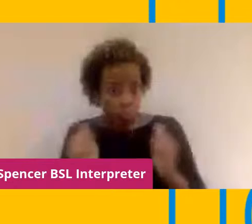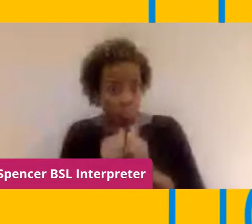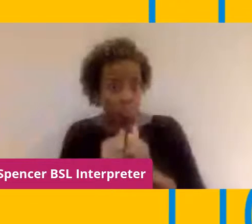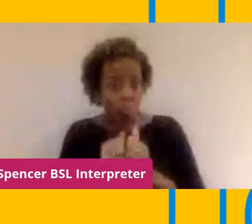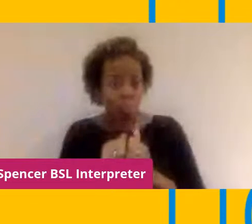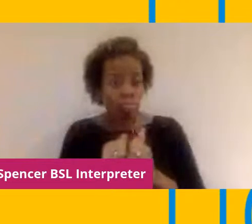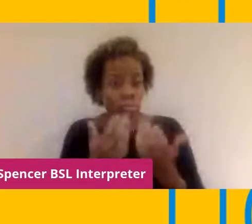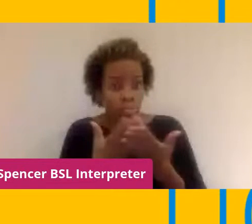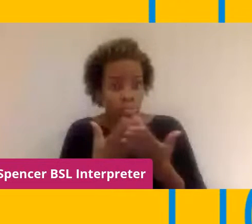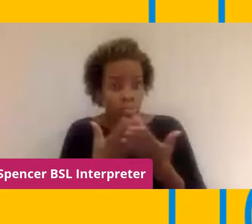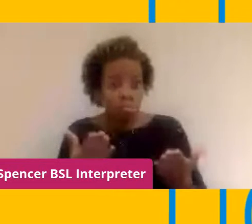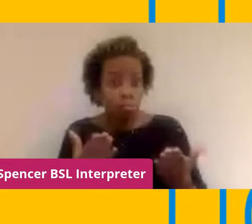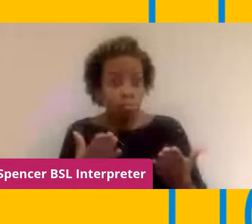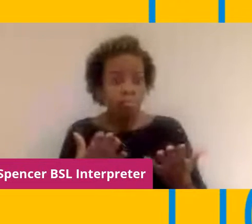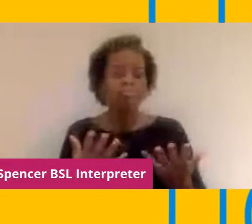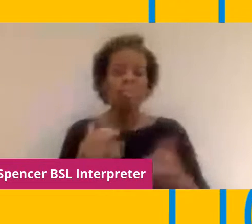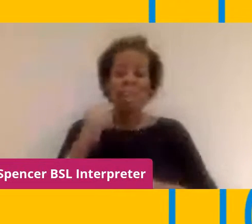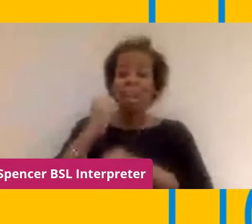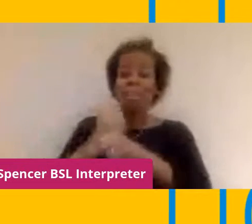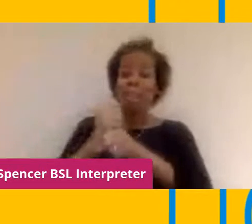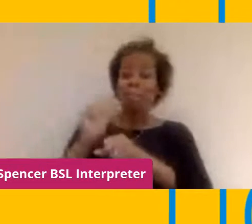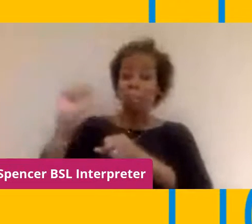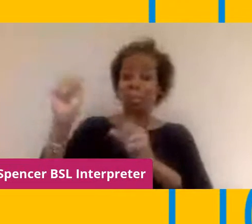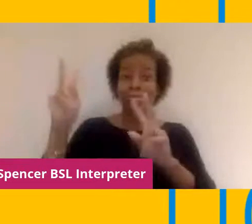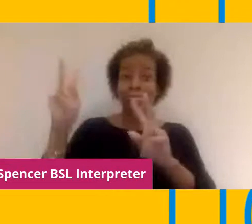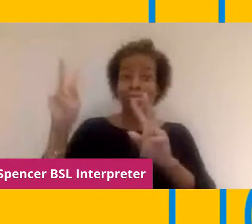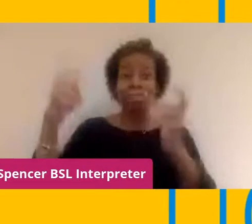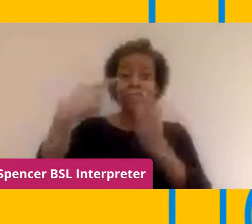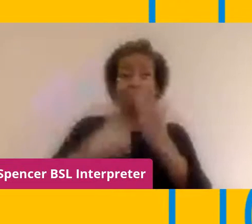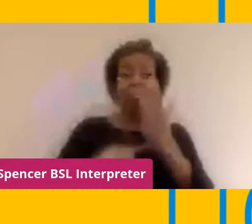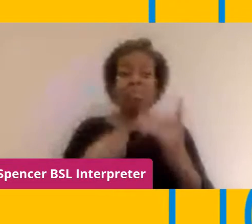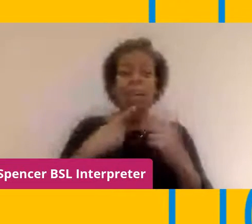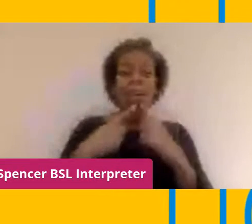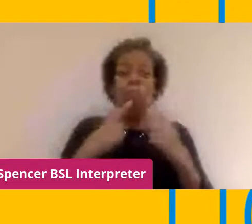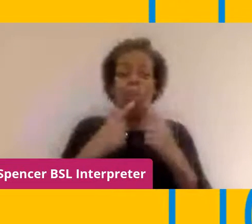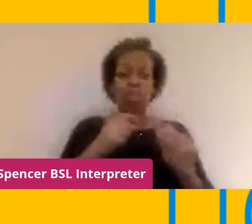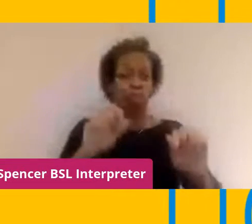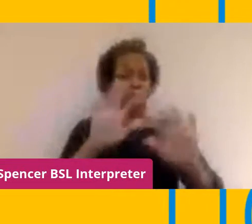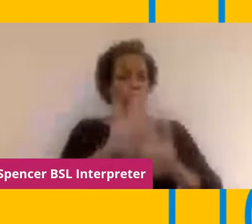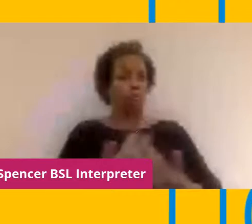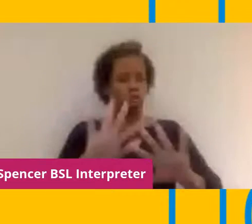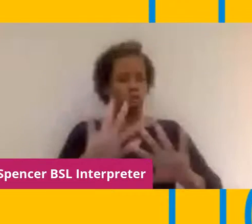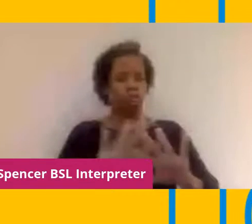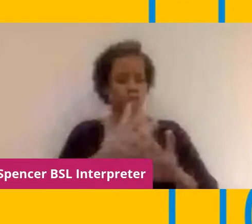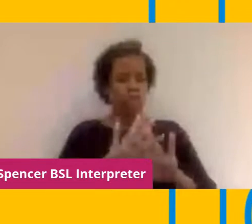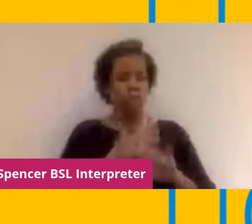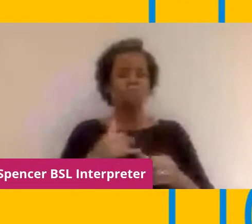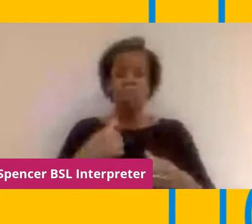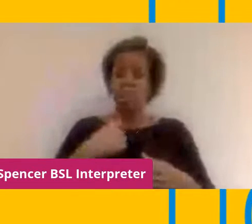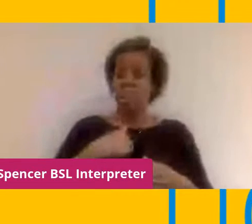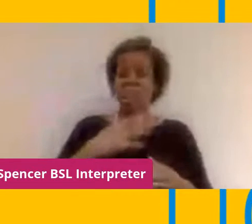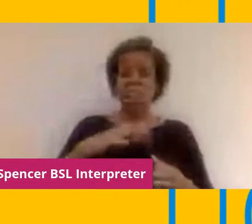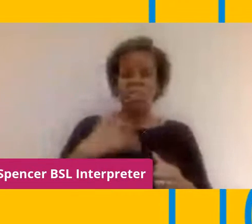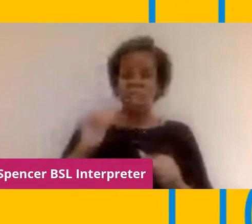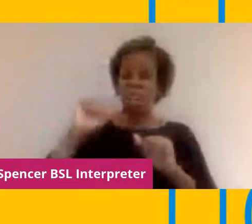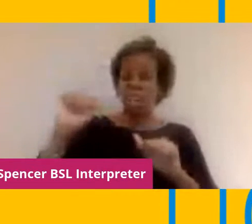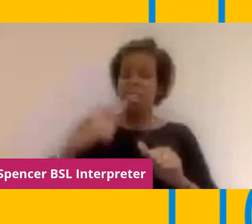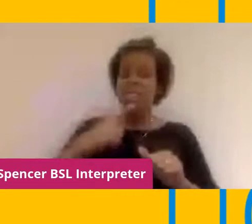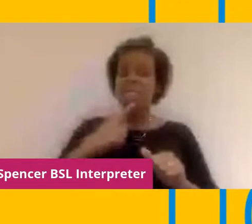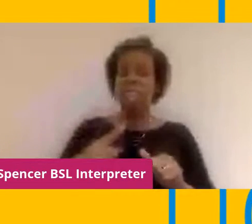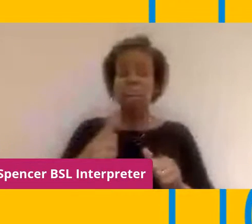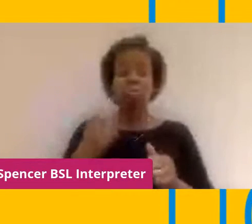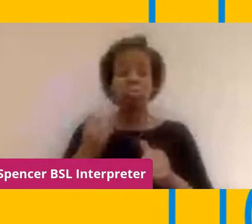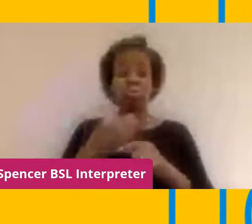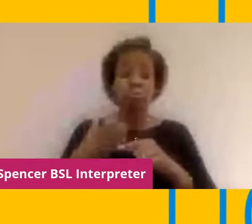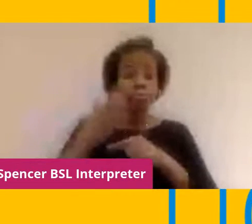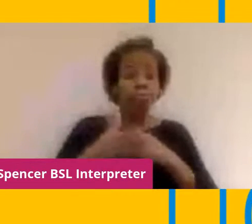during the COVID-19 response. So I think very potentially academic related staff are covered by that, but it is countered